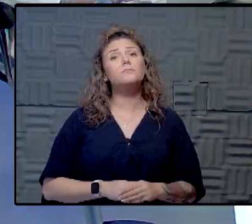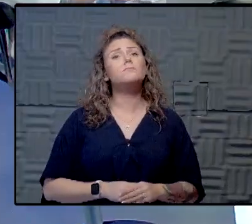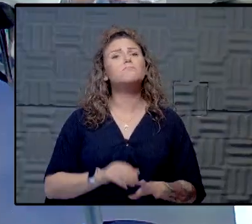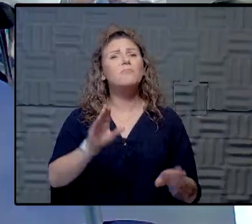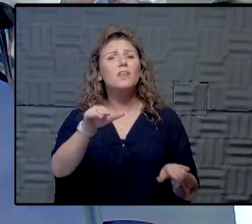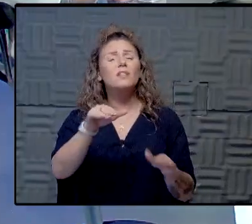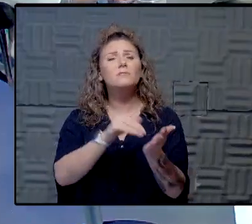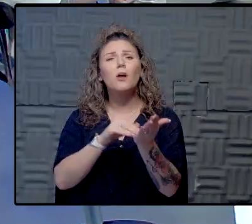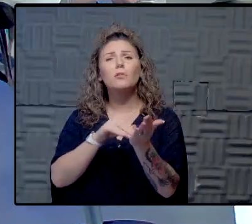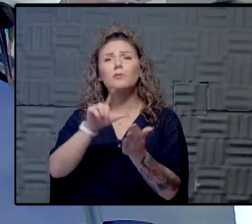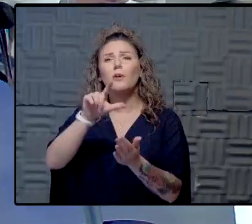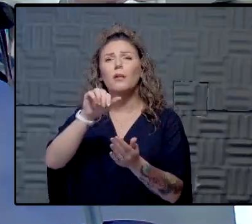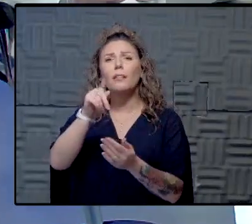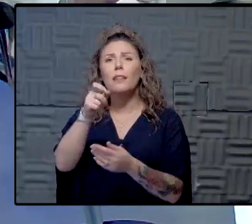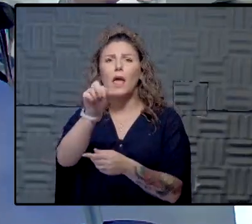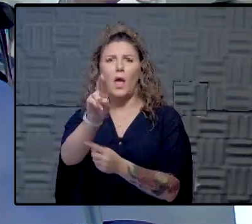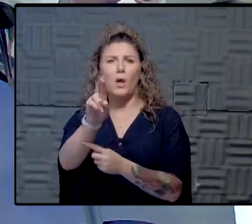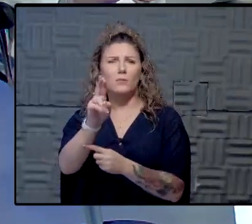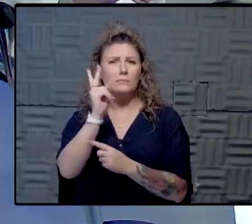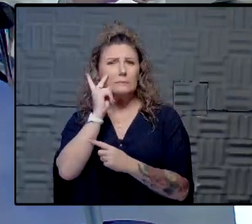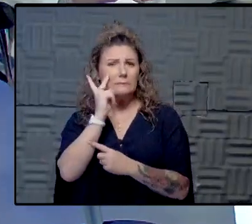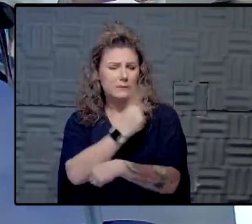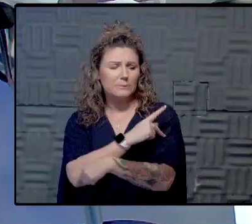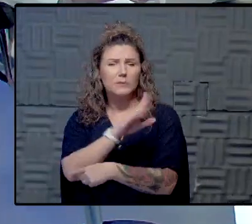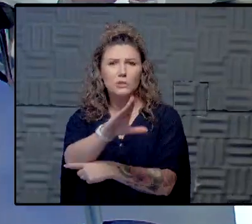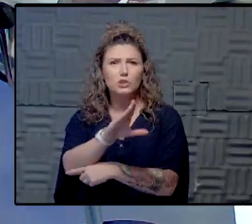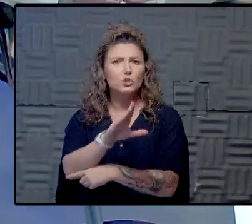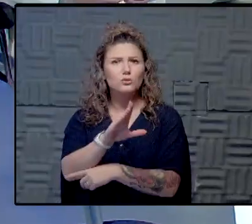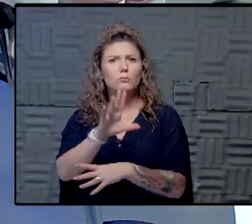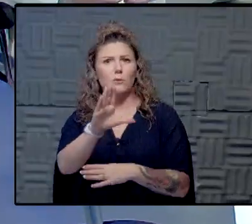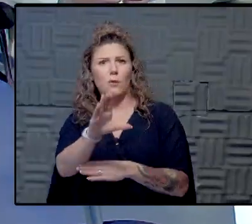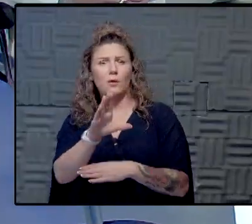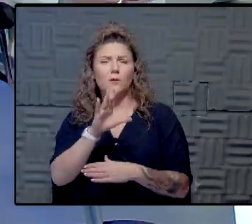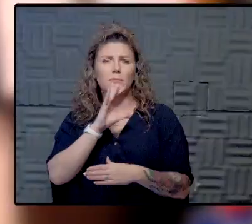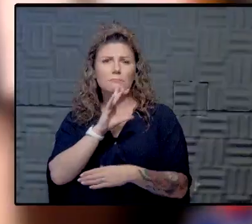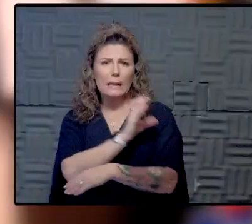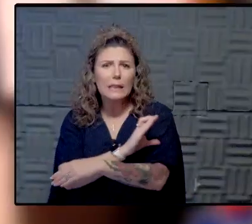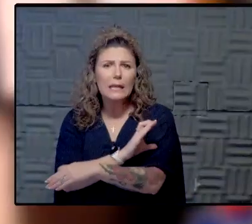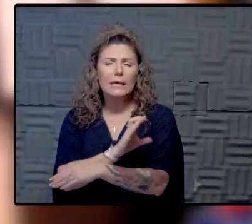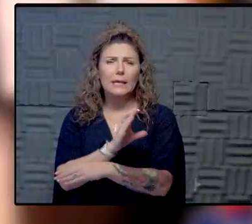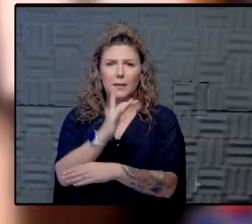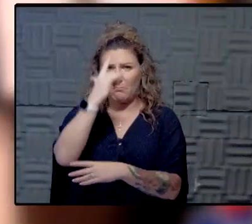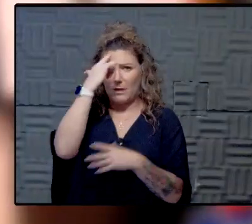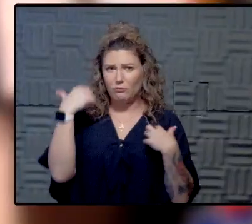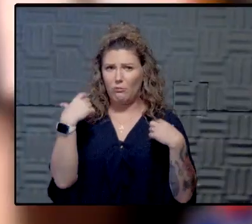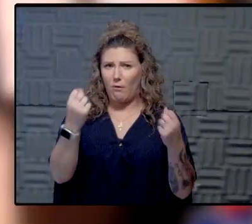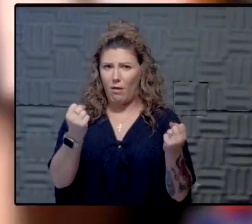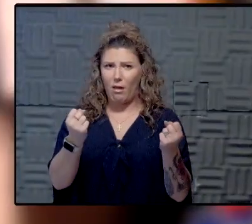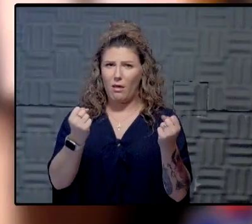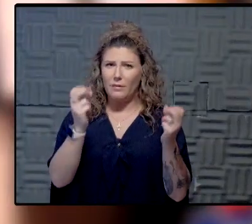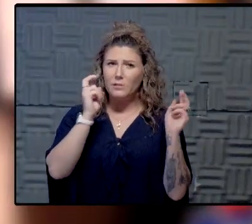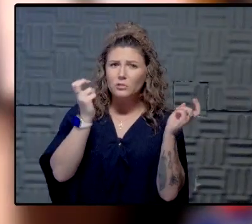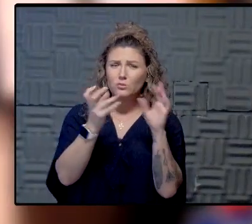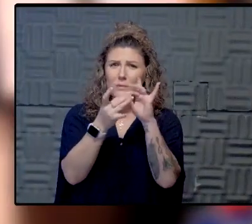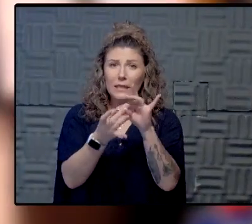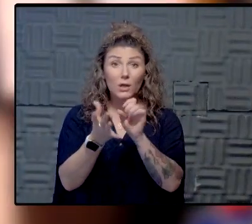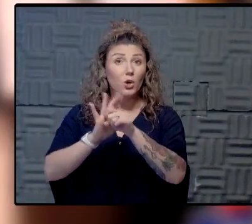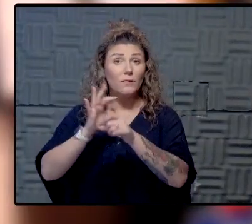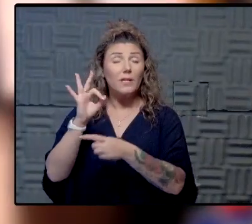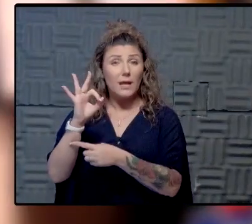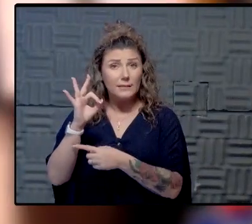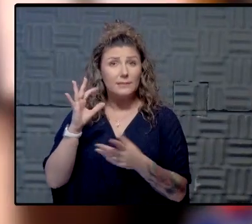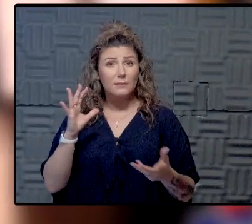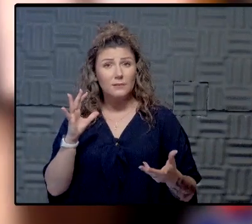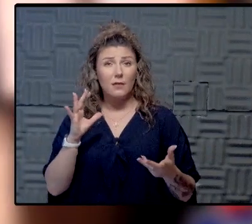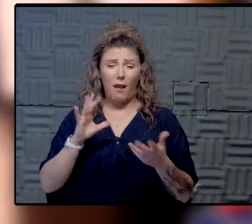Dr. Lauer, are you also seeing patients in your clinic with mental health issues, specifically related to COVID-19? And if so,